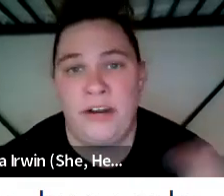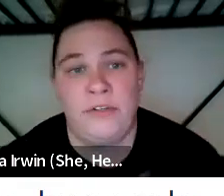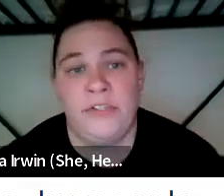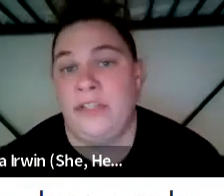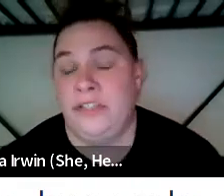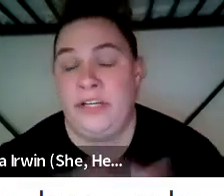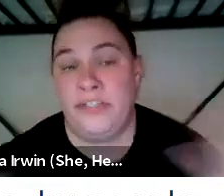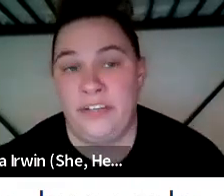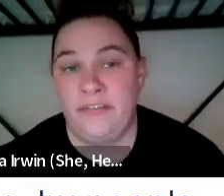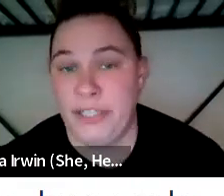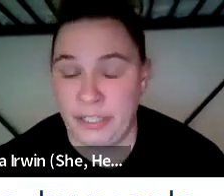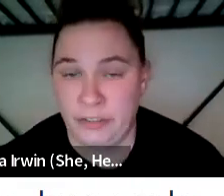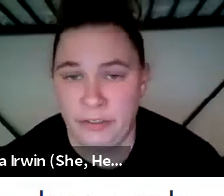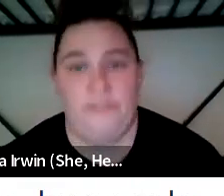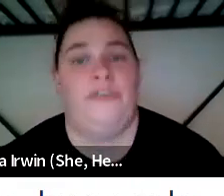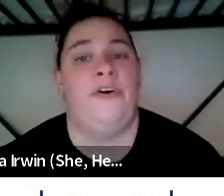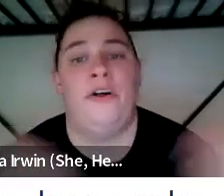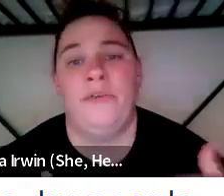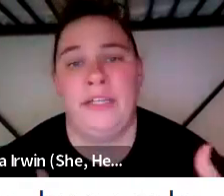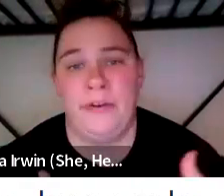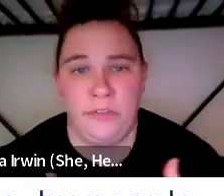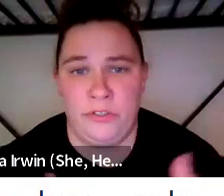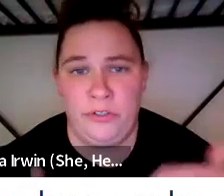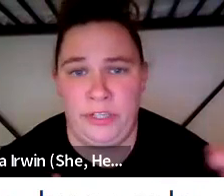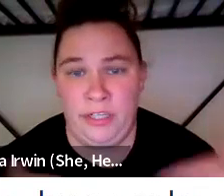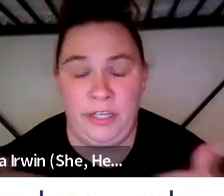MATP also travels the entire state of Michigan, so